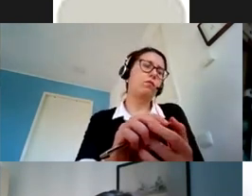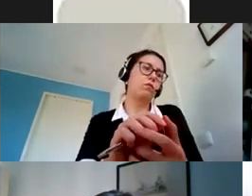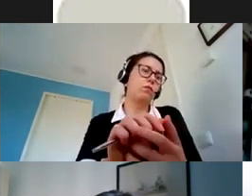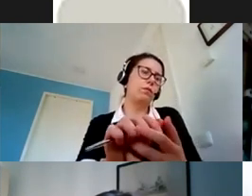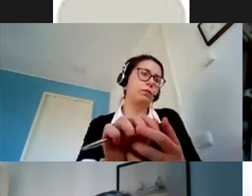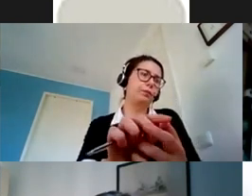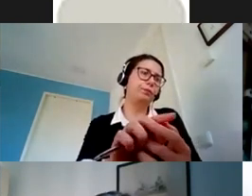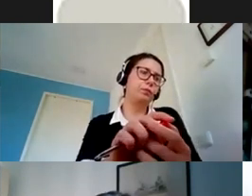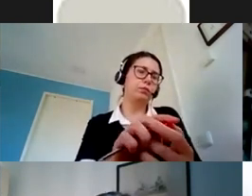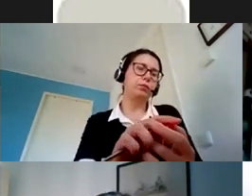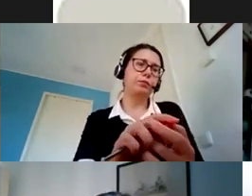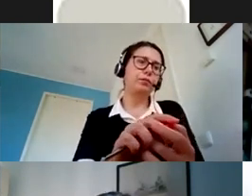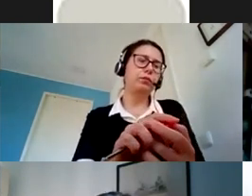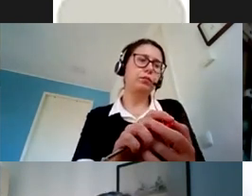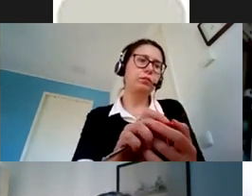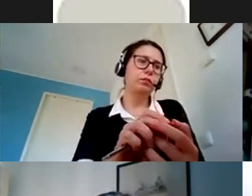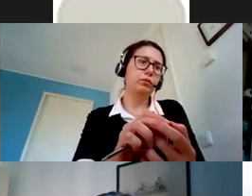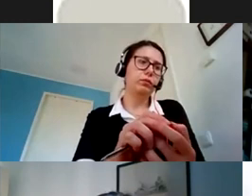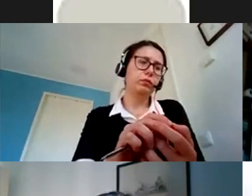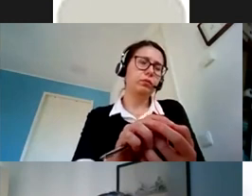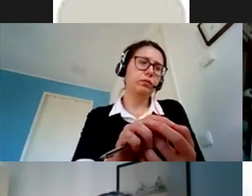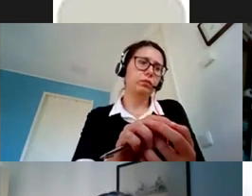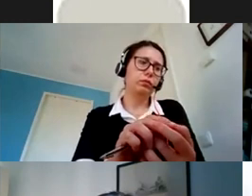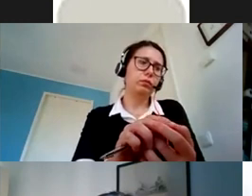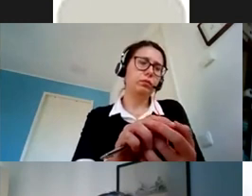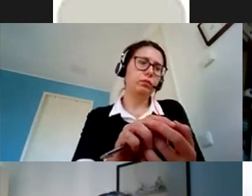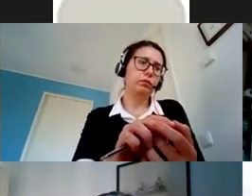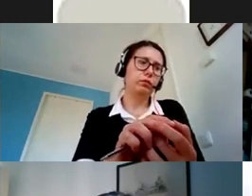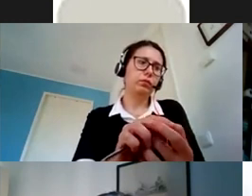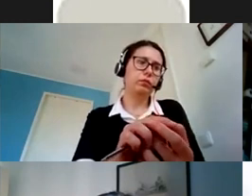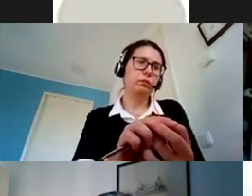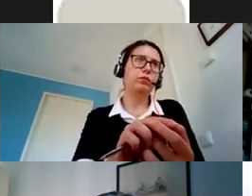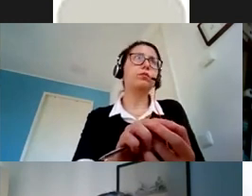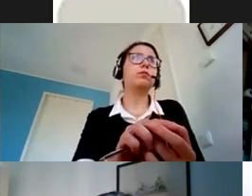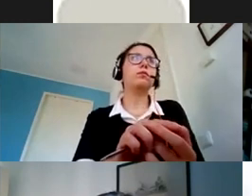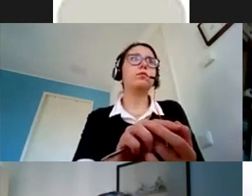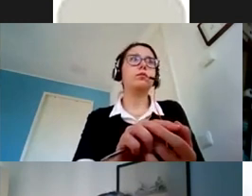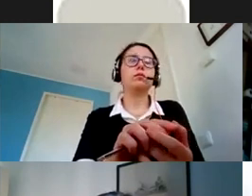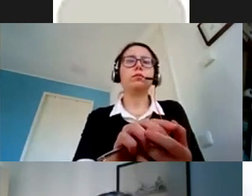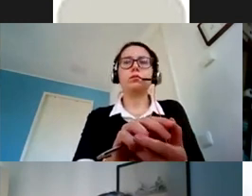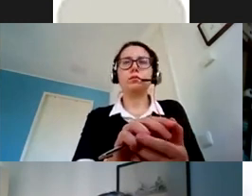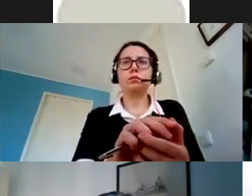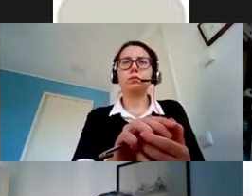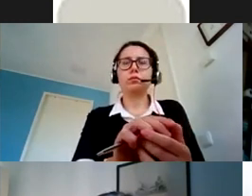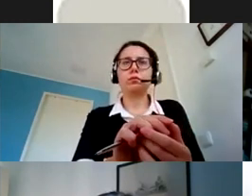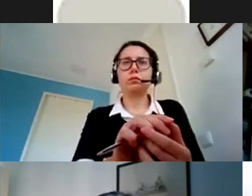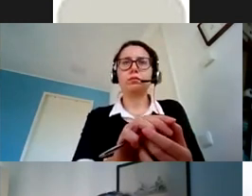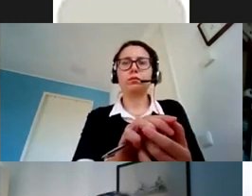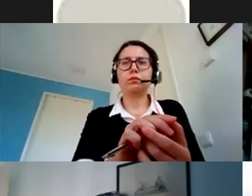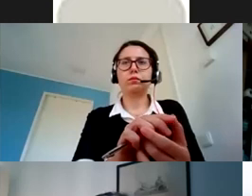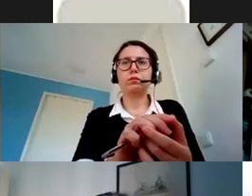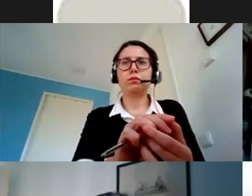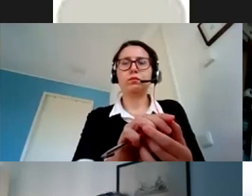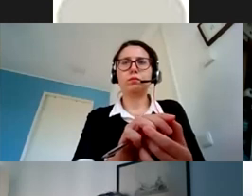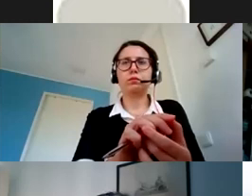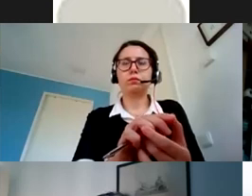where the work has to be carried out, you lose a bit the contact and you lose a bit the possibility to know what is going on day by